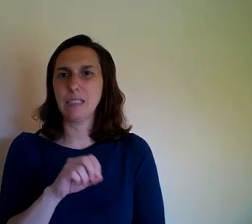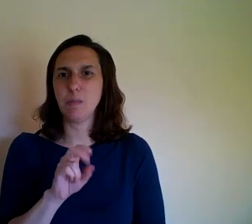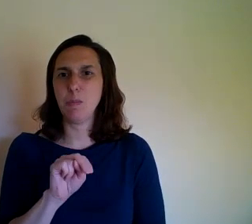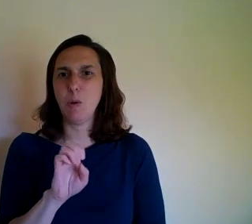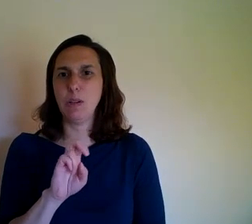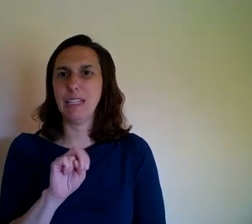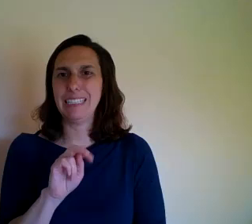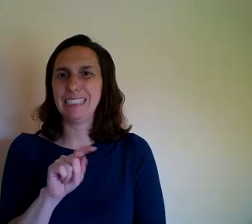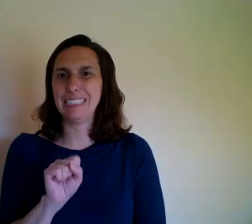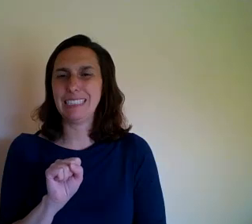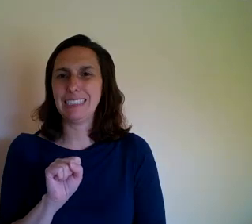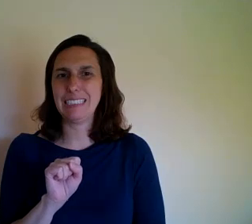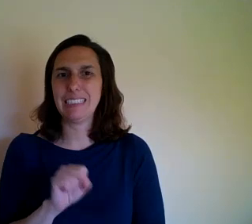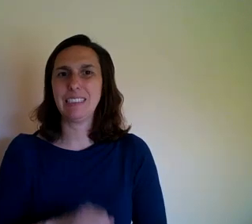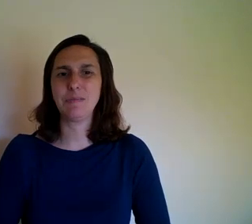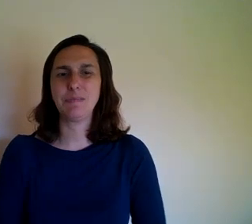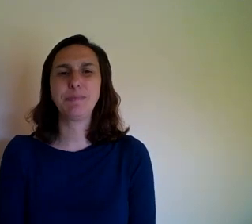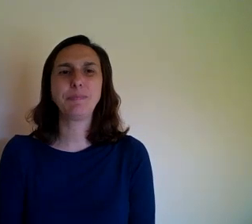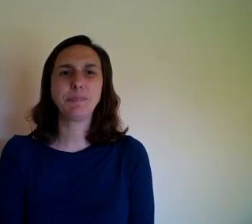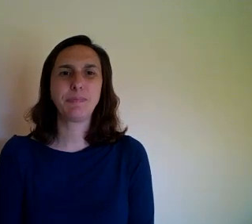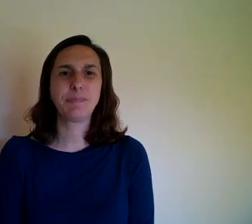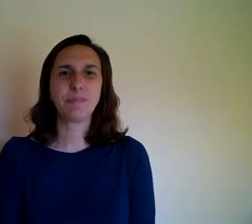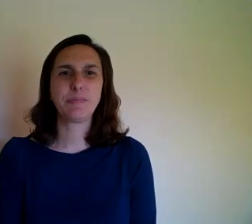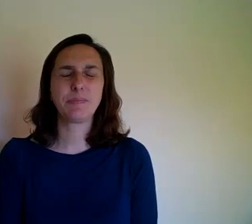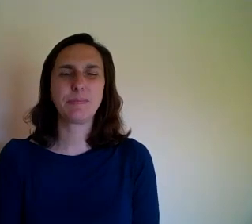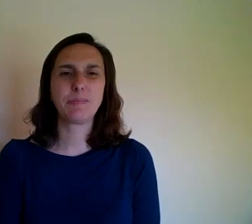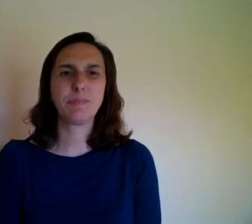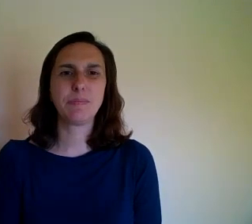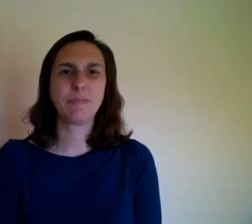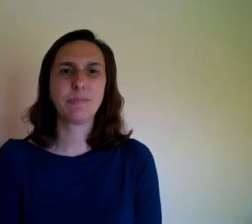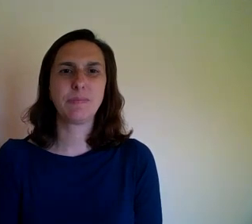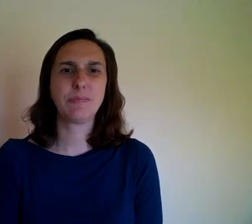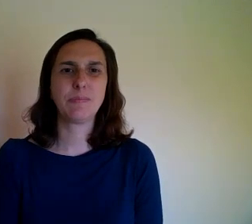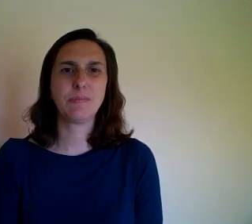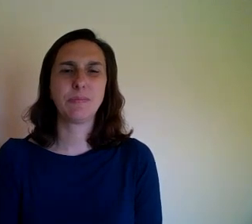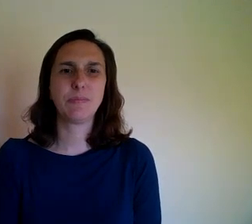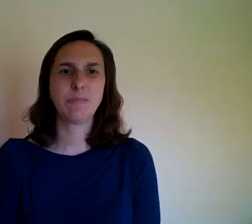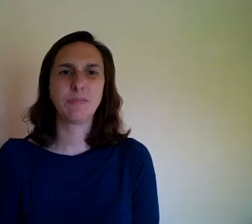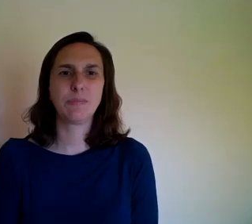and their related exponent rules, because we're going to come back to these rules over and over again.